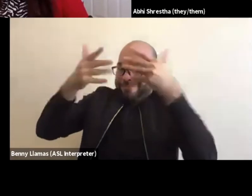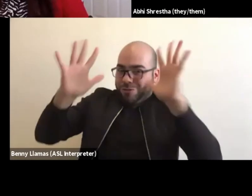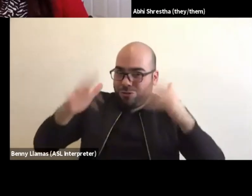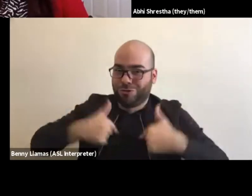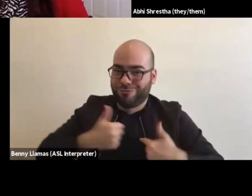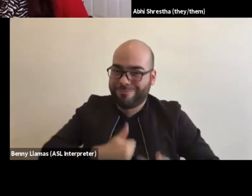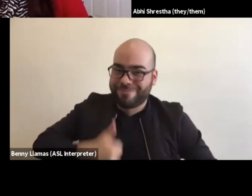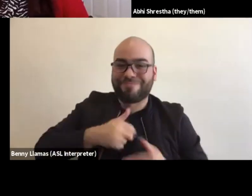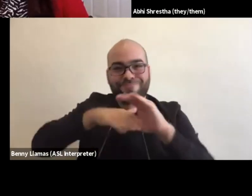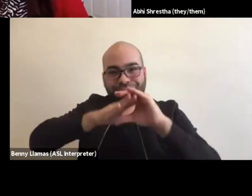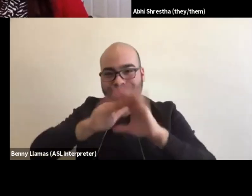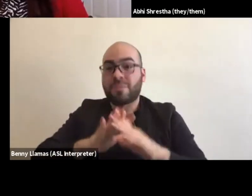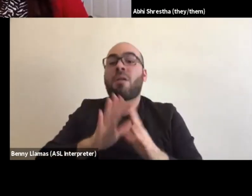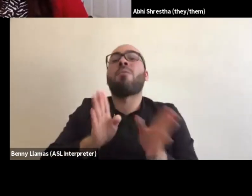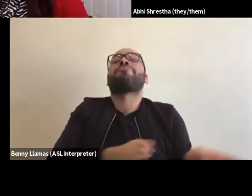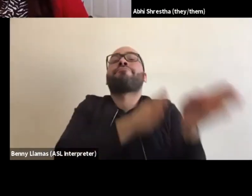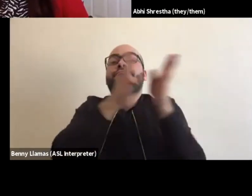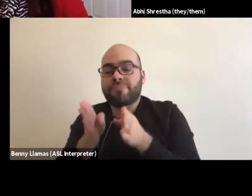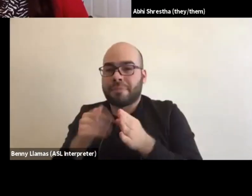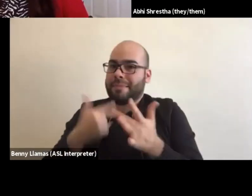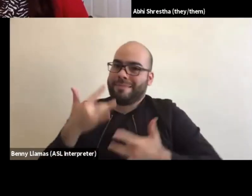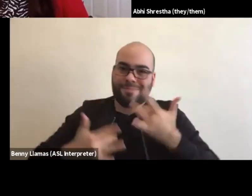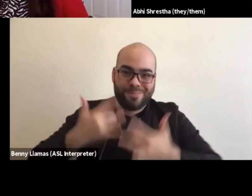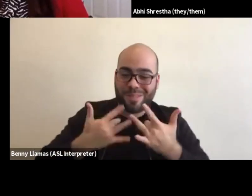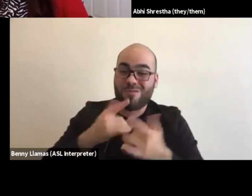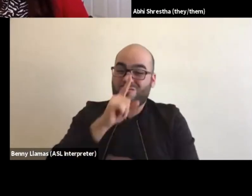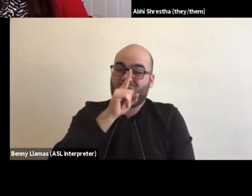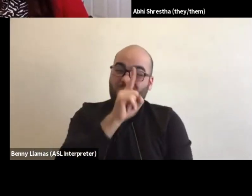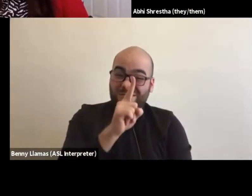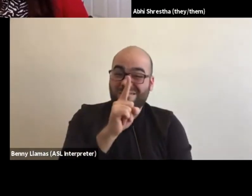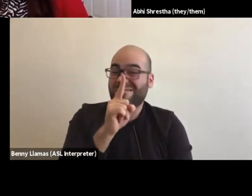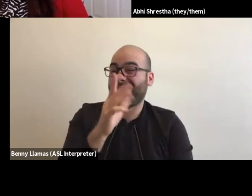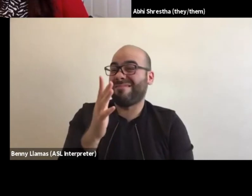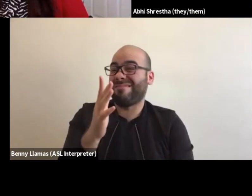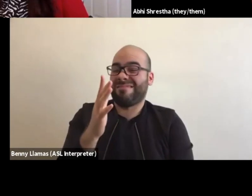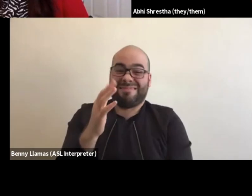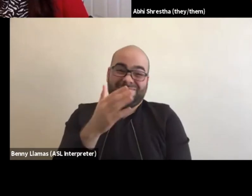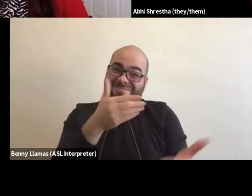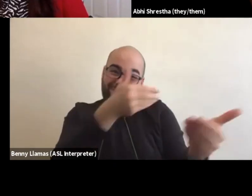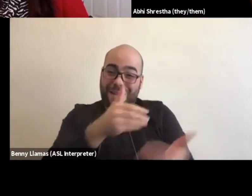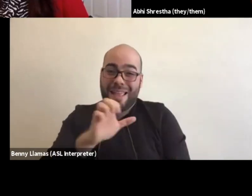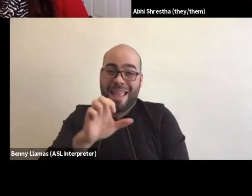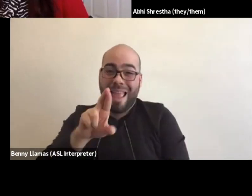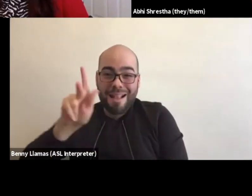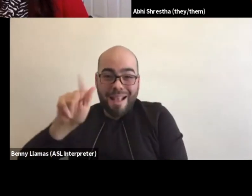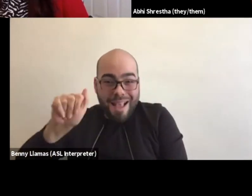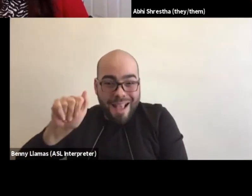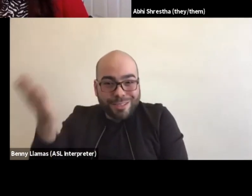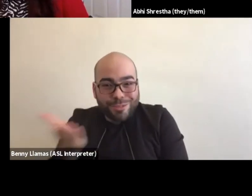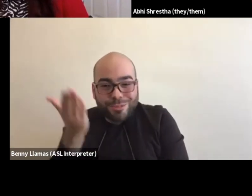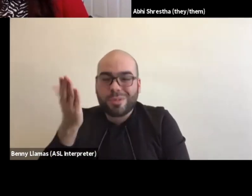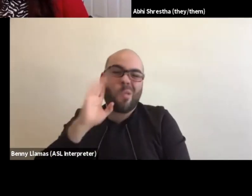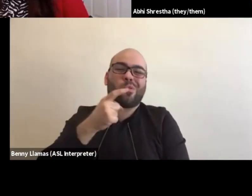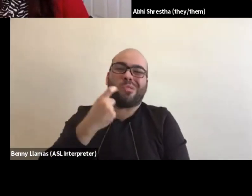start, I'm excited to really have you, Erika, join us. I know you talked a little briefly